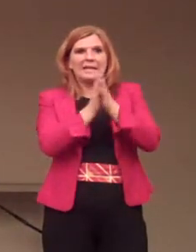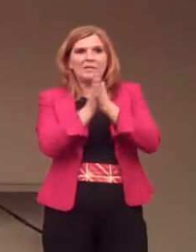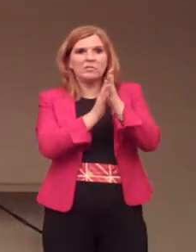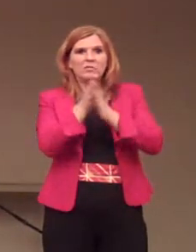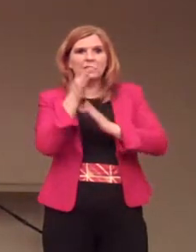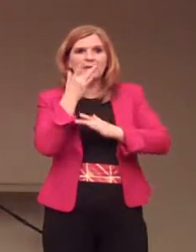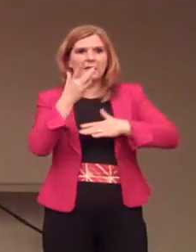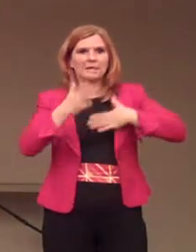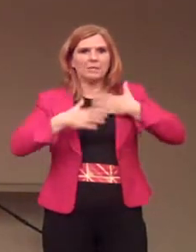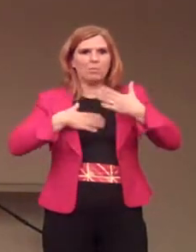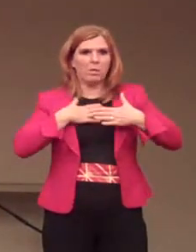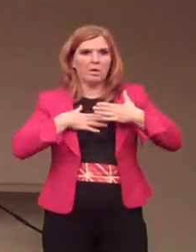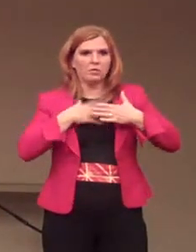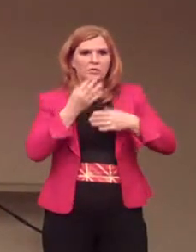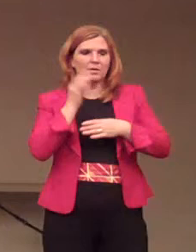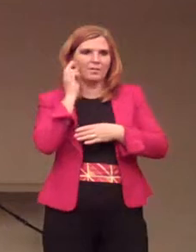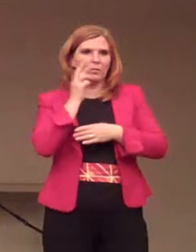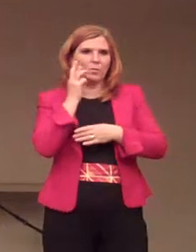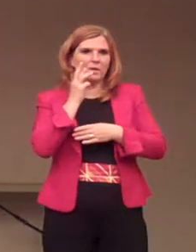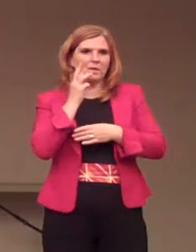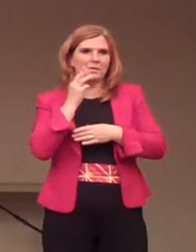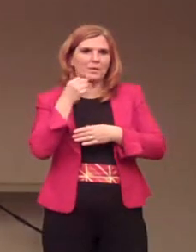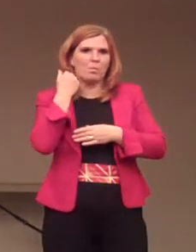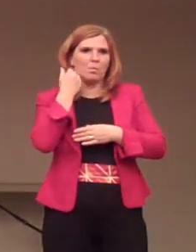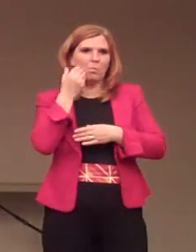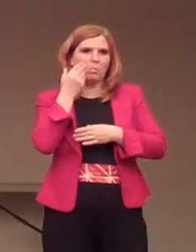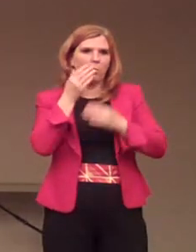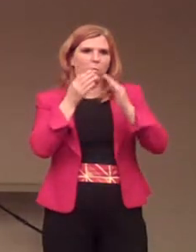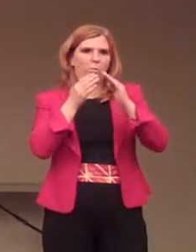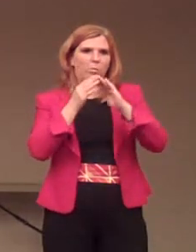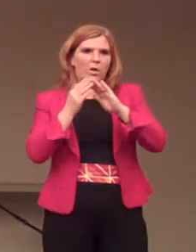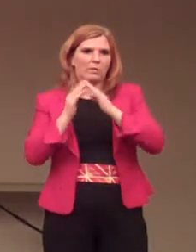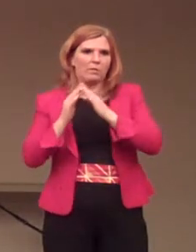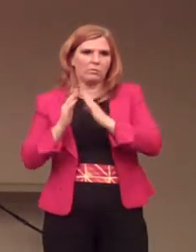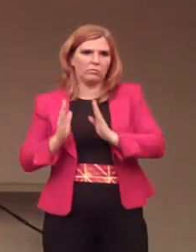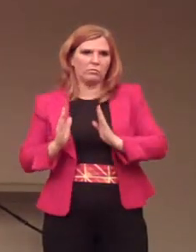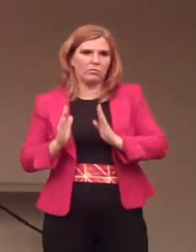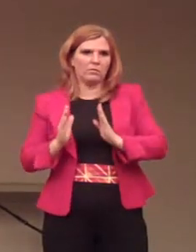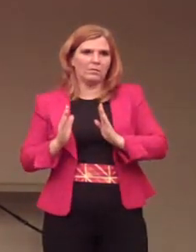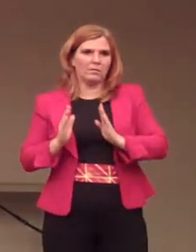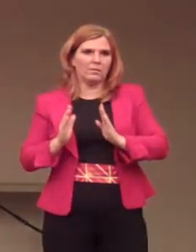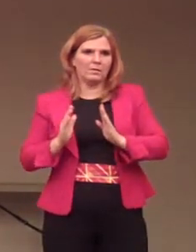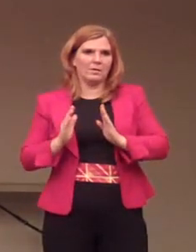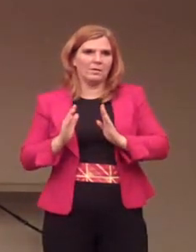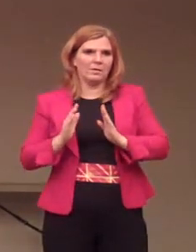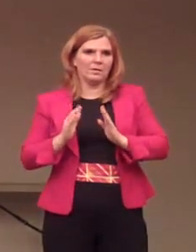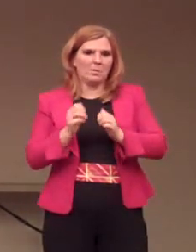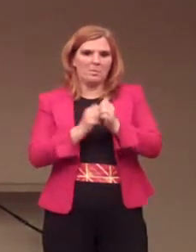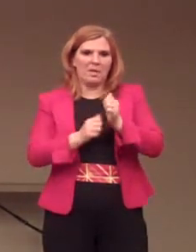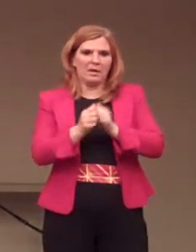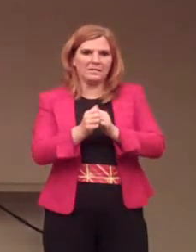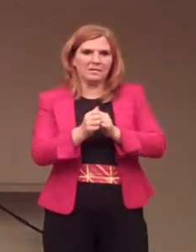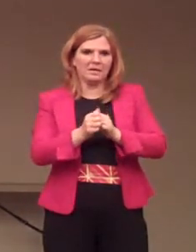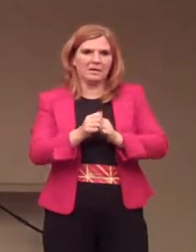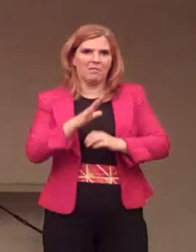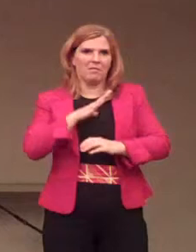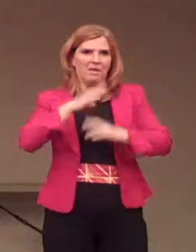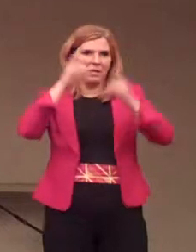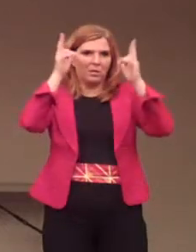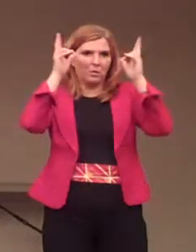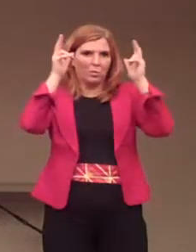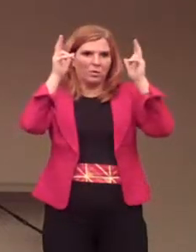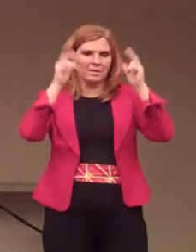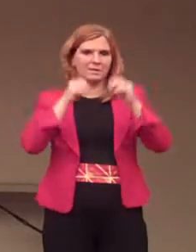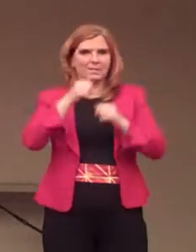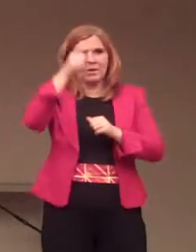taste the pleasures of Wheeling's brothels, cantering past on fine horses. See,